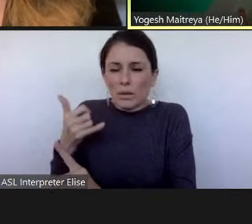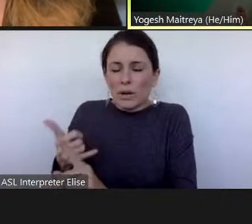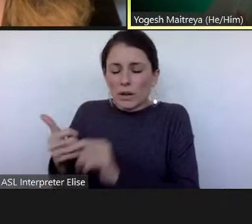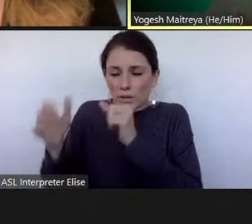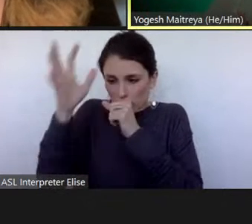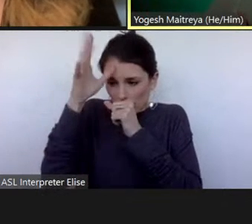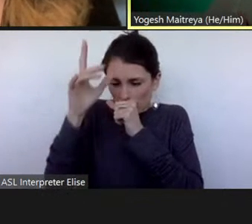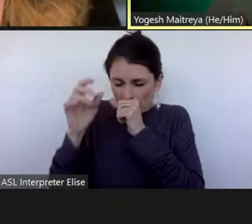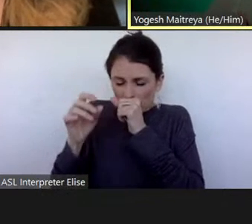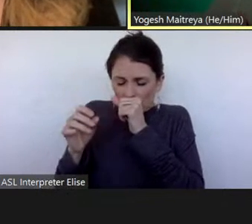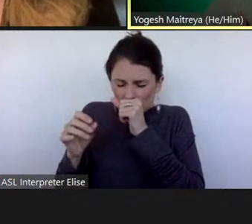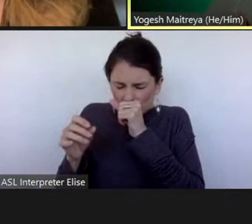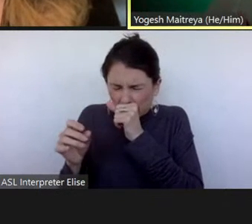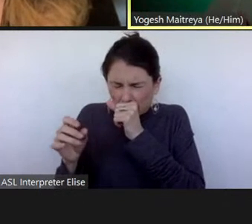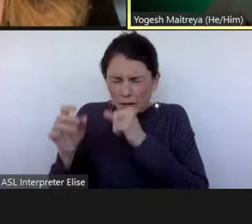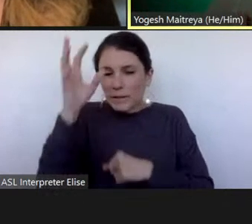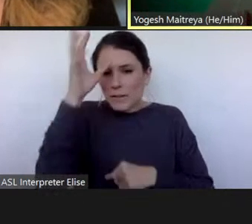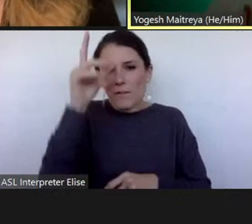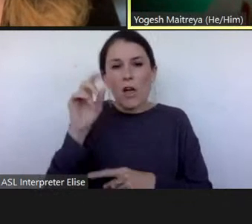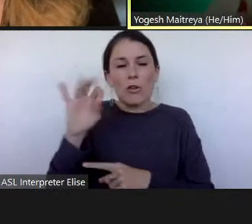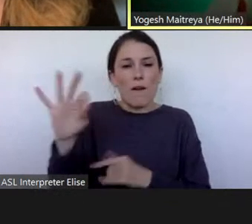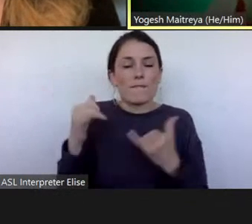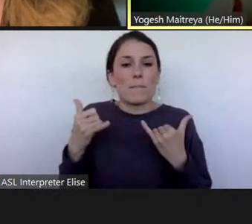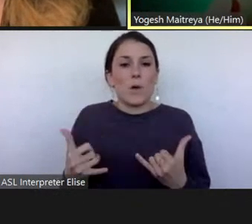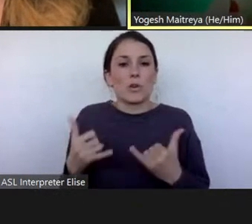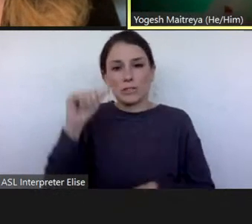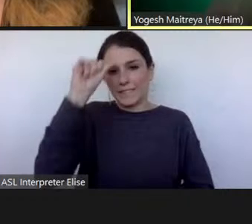father of modern India,